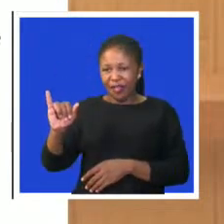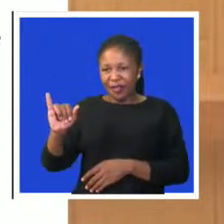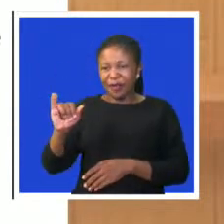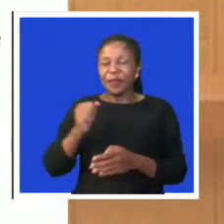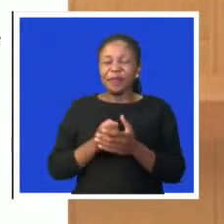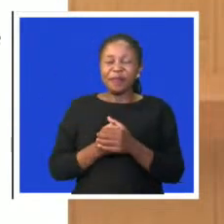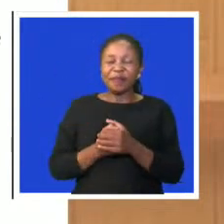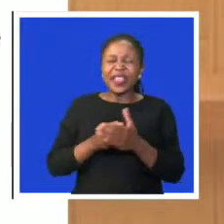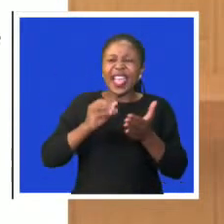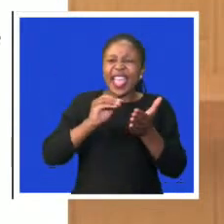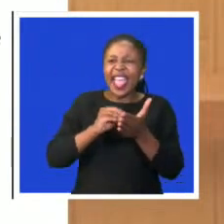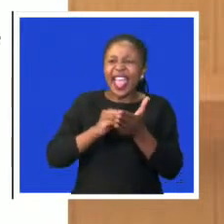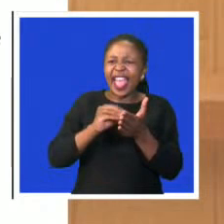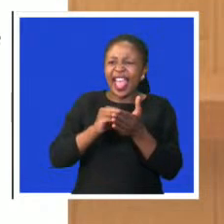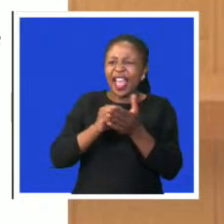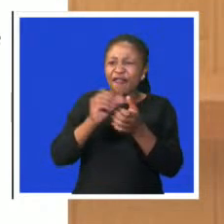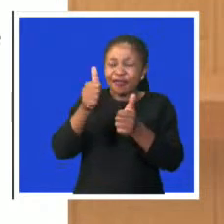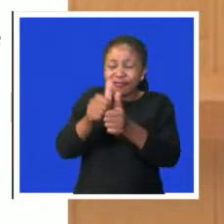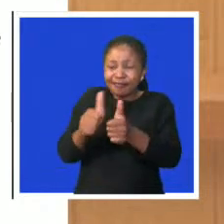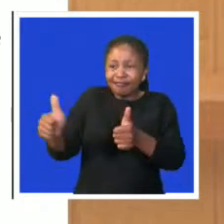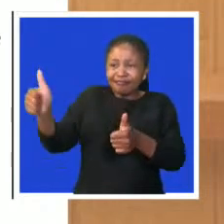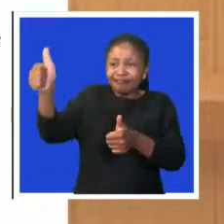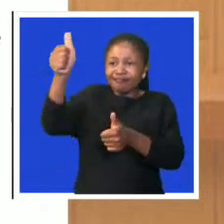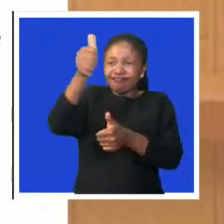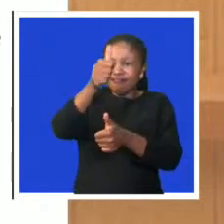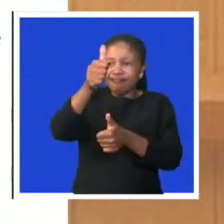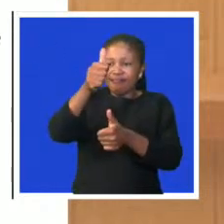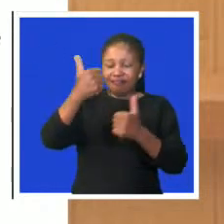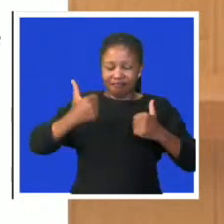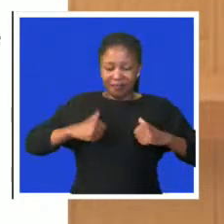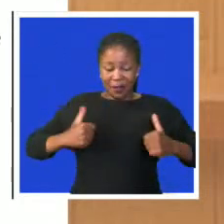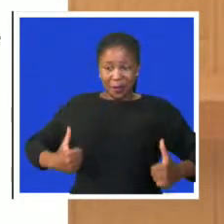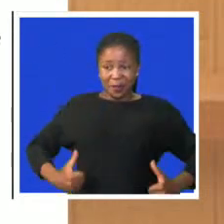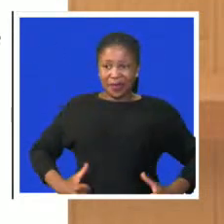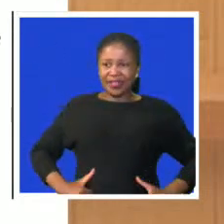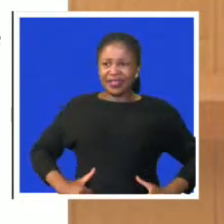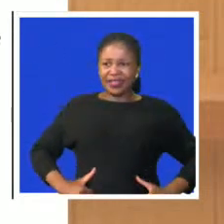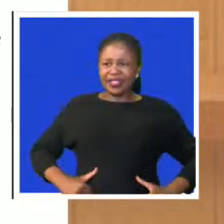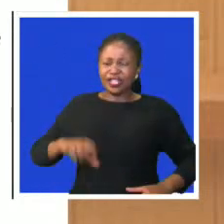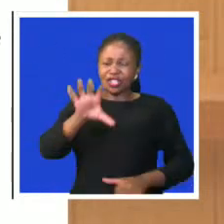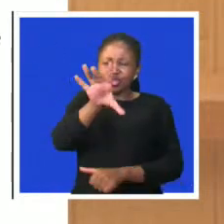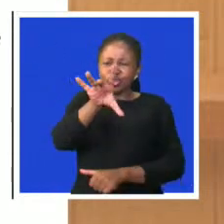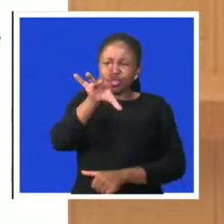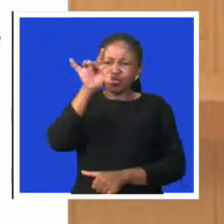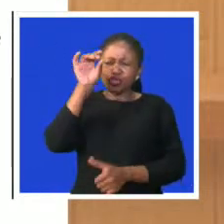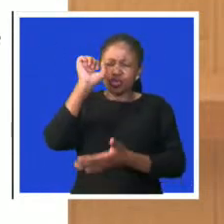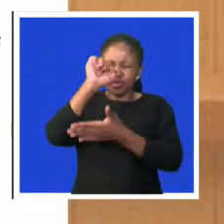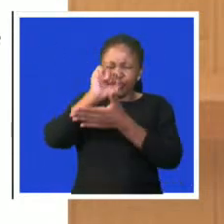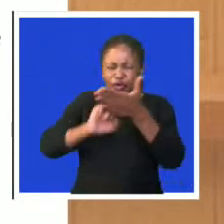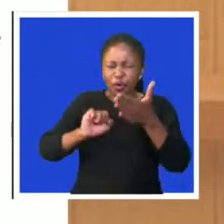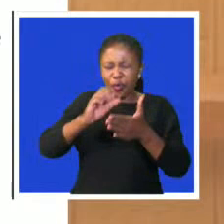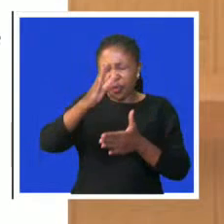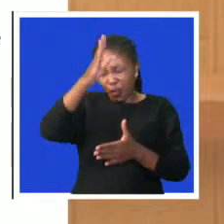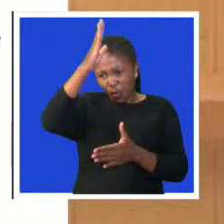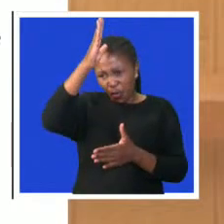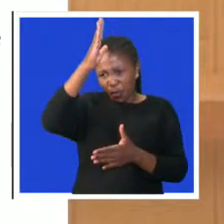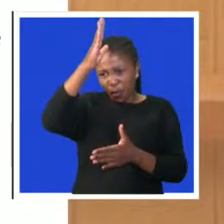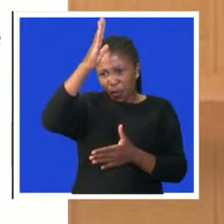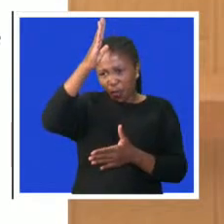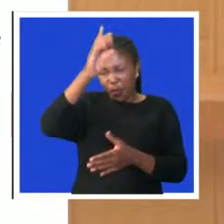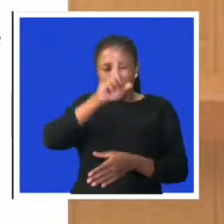He was appointed by Roman government to ensure Jewish council